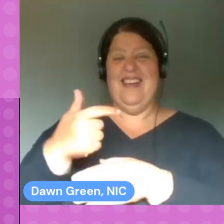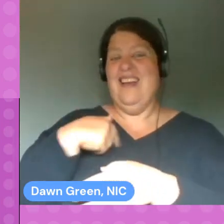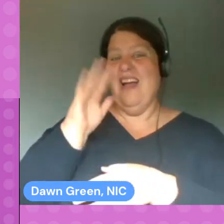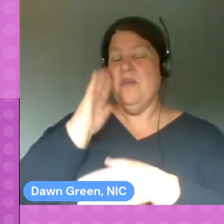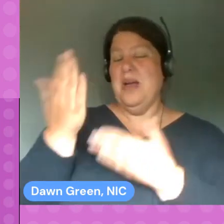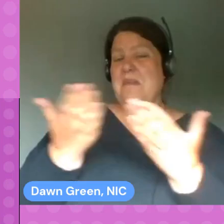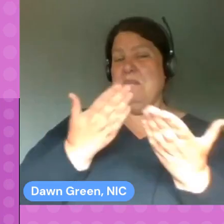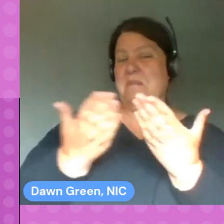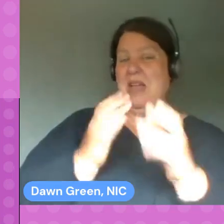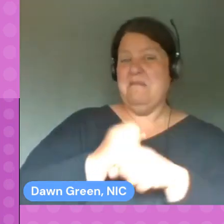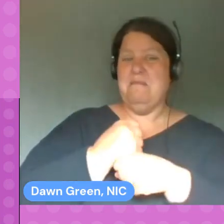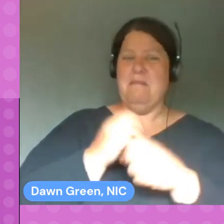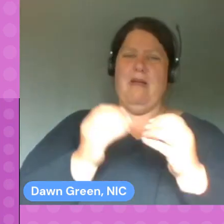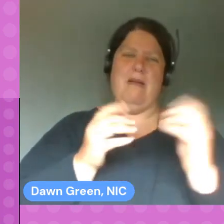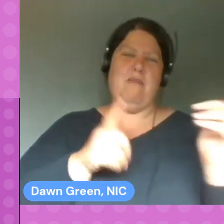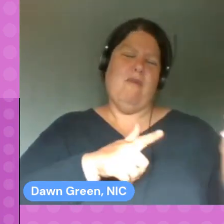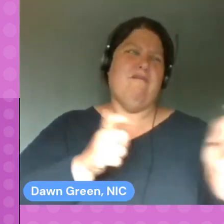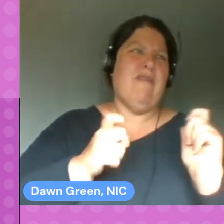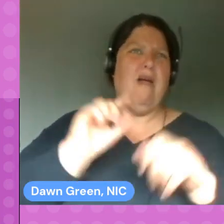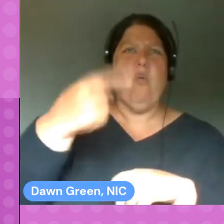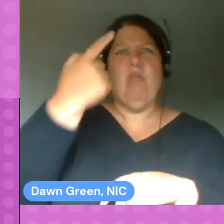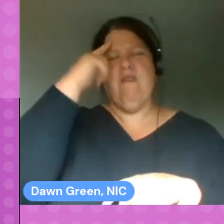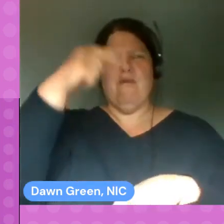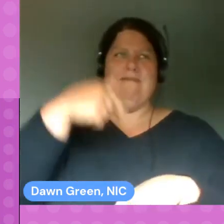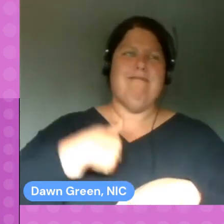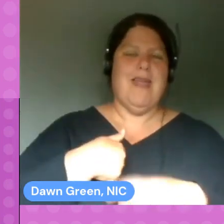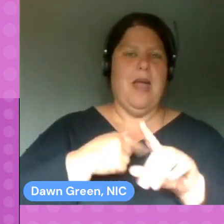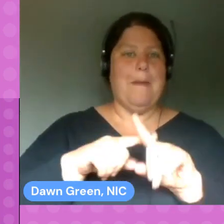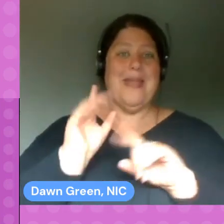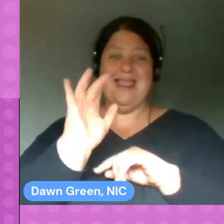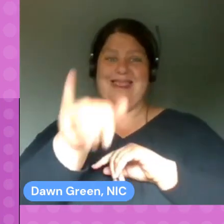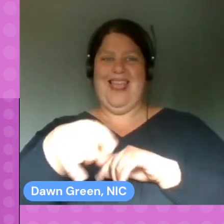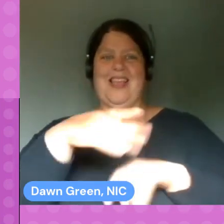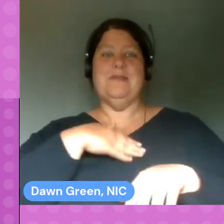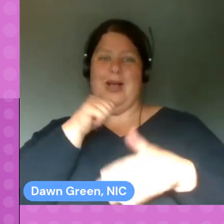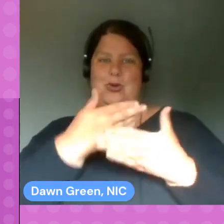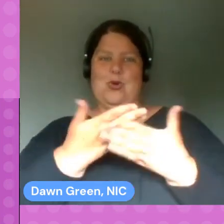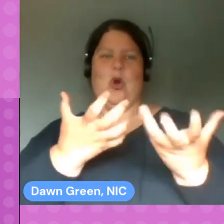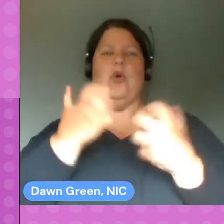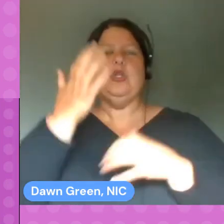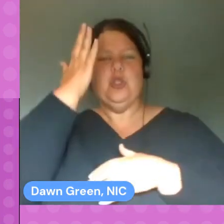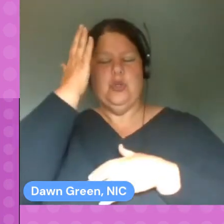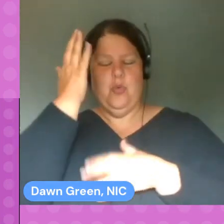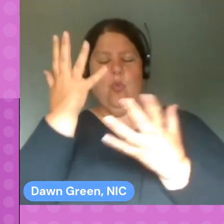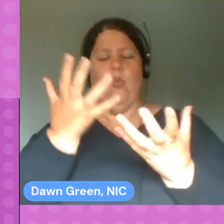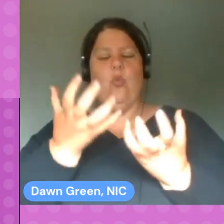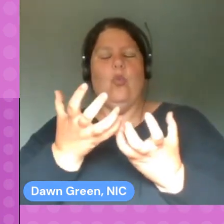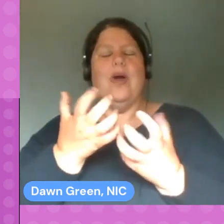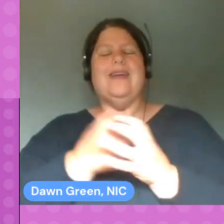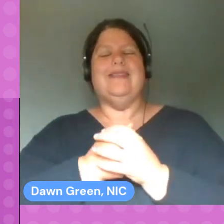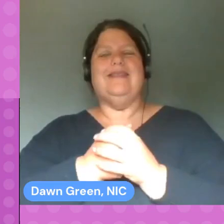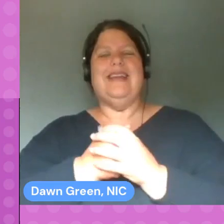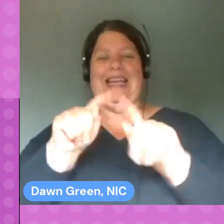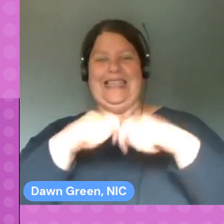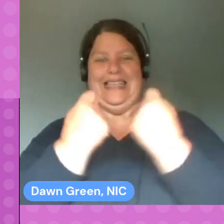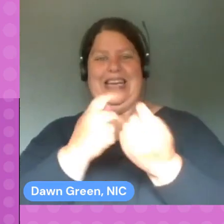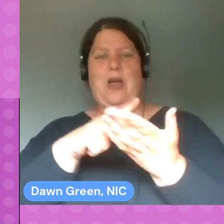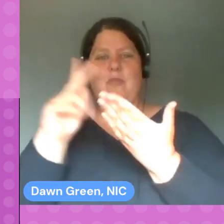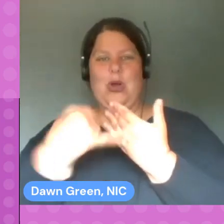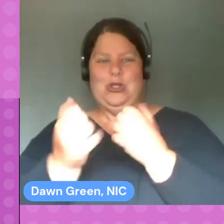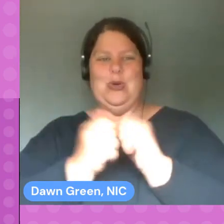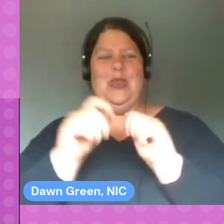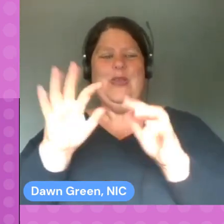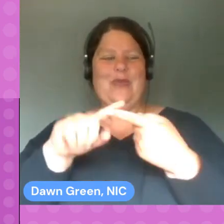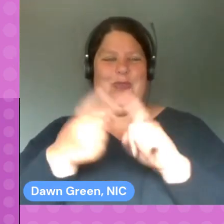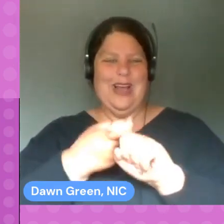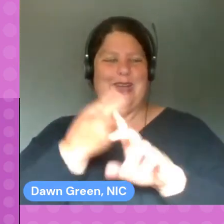it super fast and just for me. This is what she wanted. This is what she wanted to express. She wanted a team project with her friends. You can see